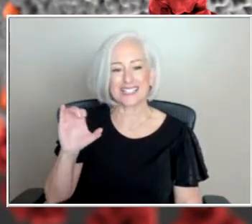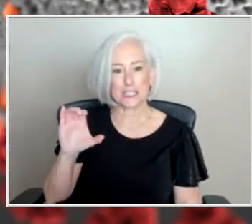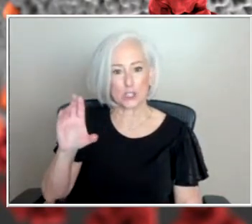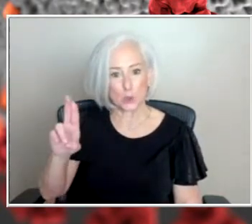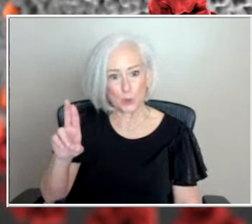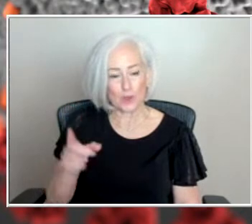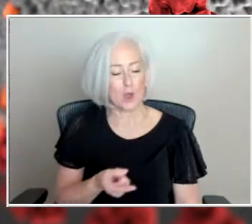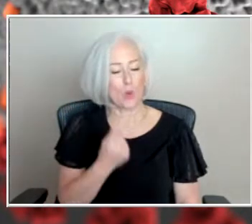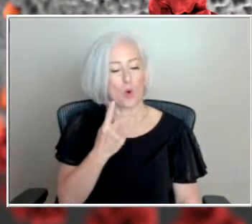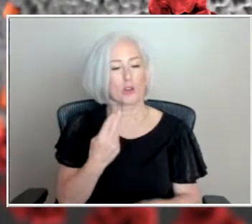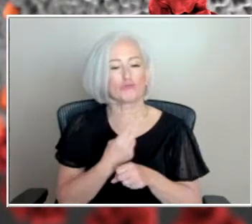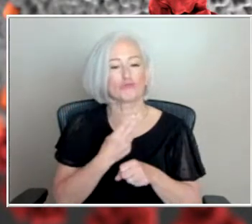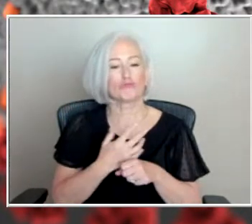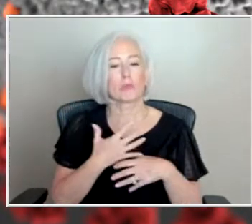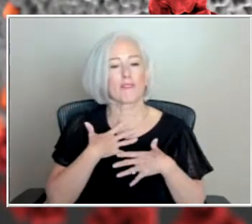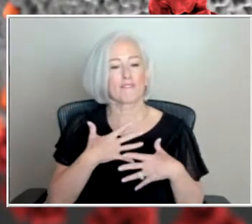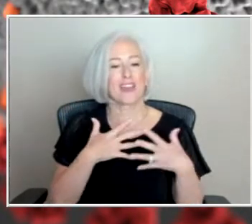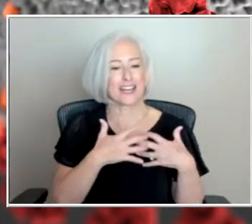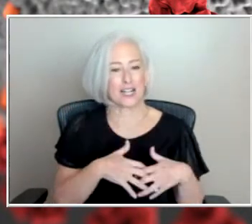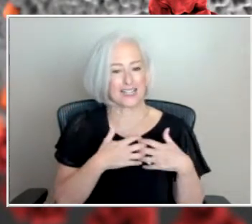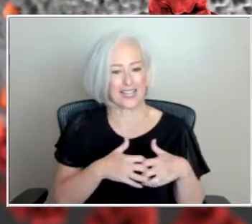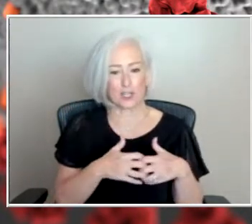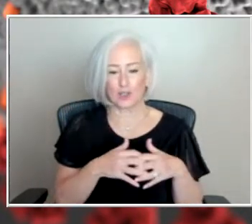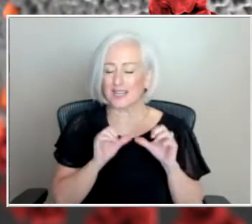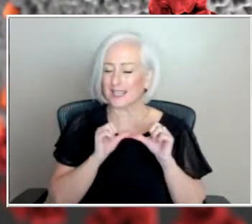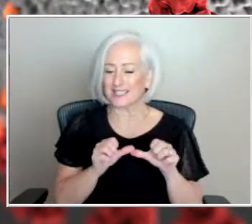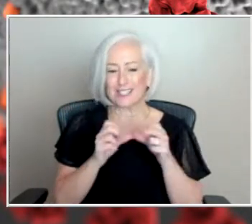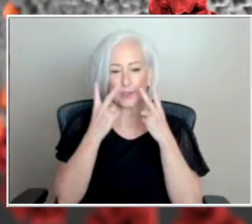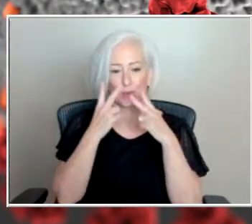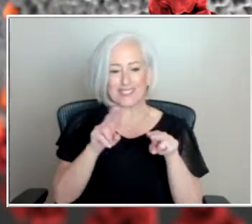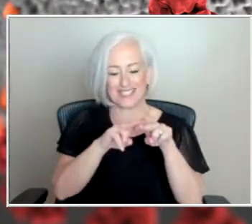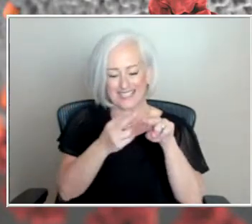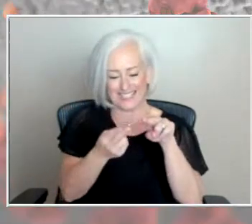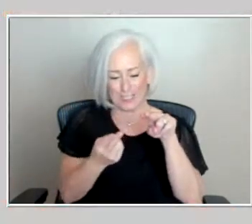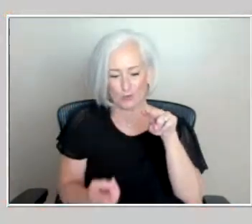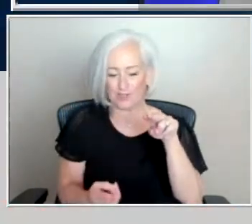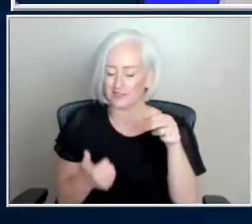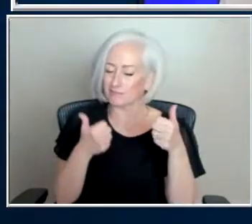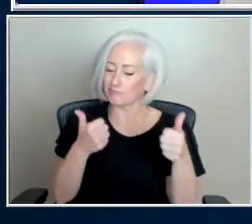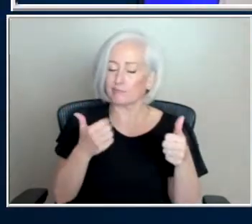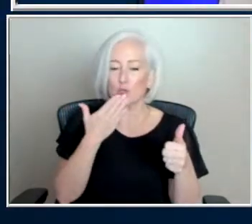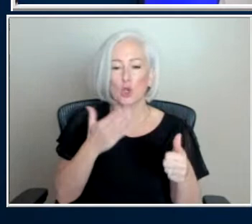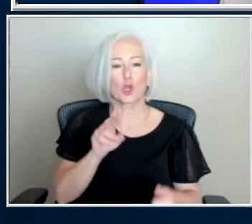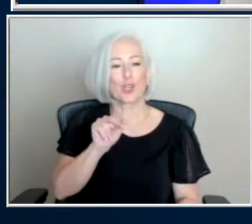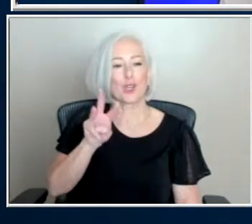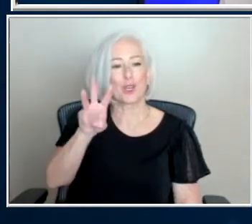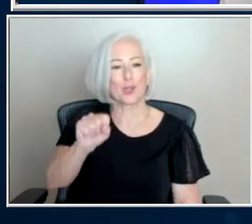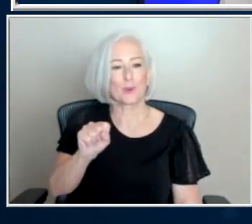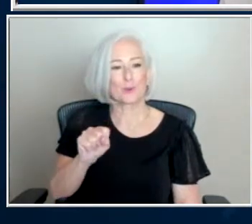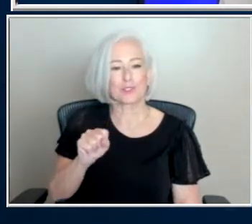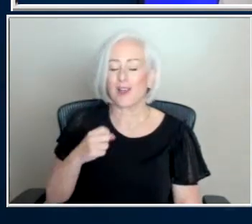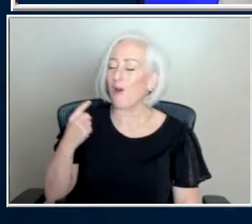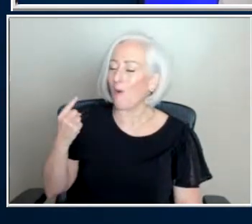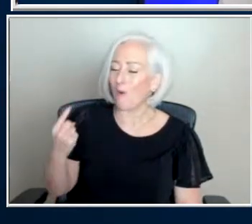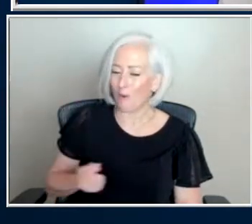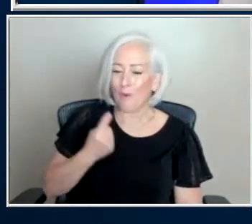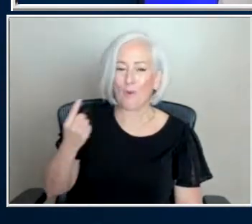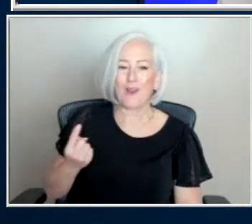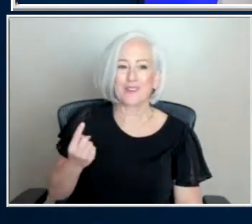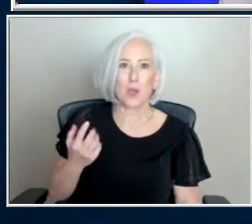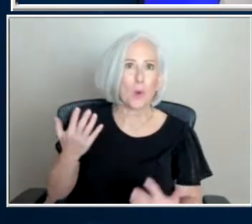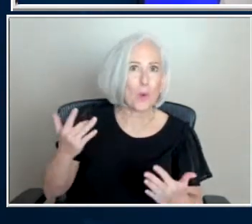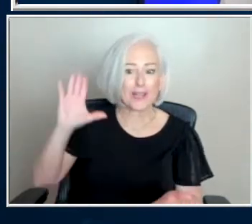continuing to push our active cases lower and lower, which is always good news. Always good news. We will wait till it goes to